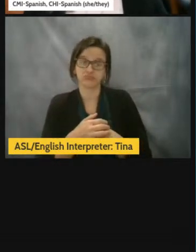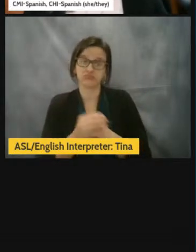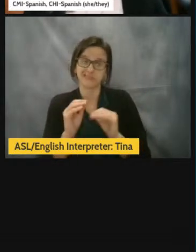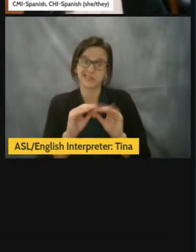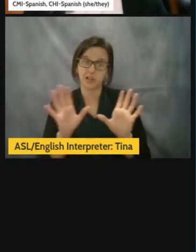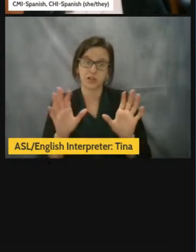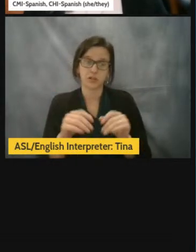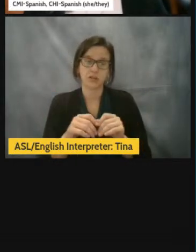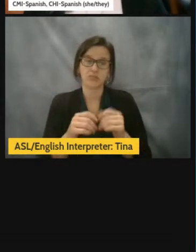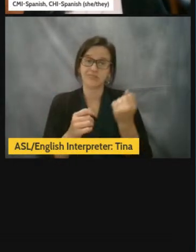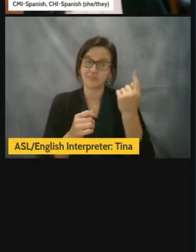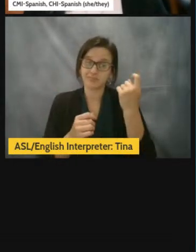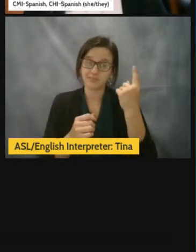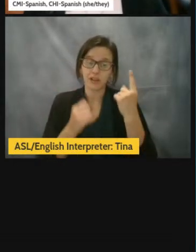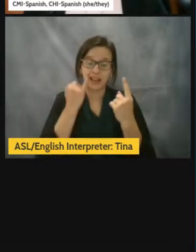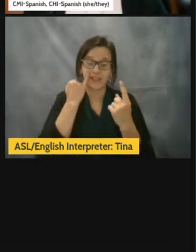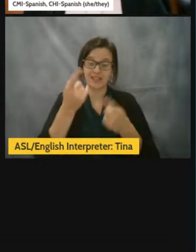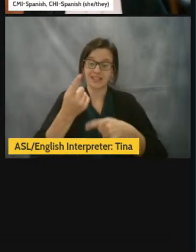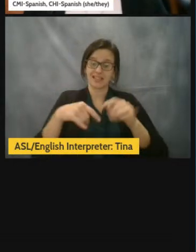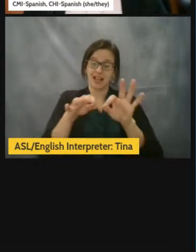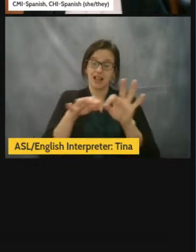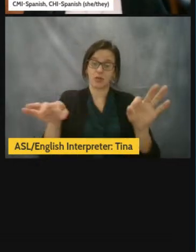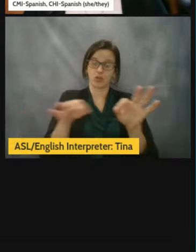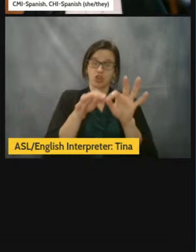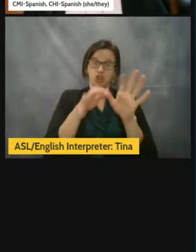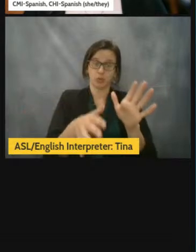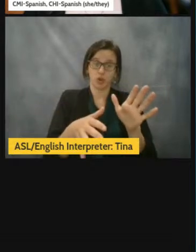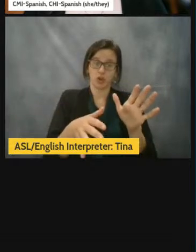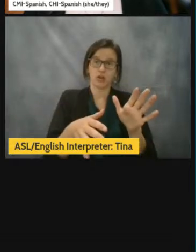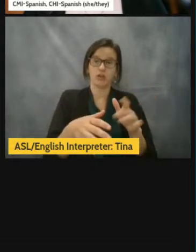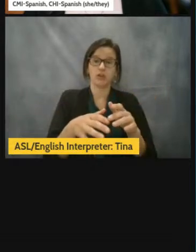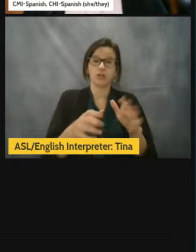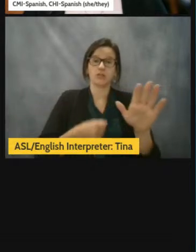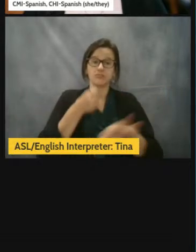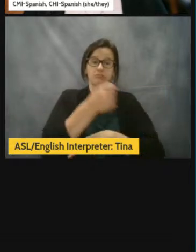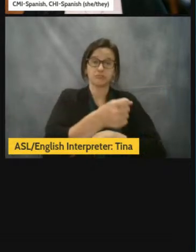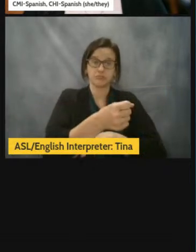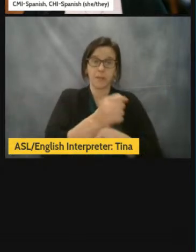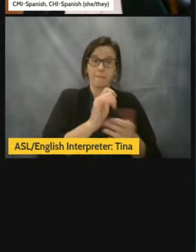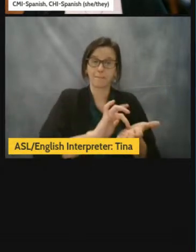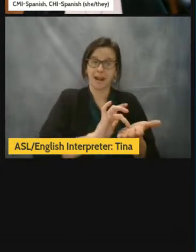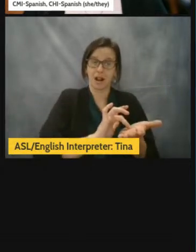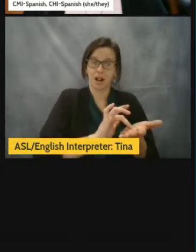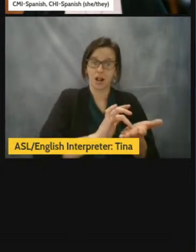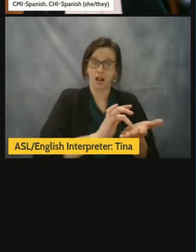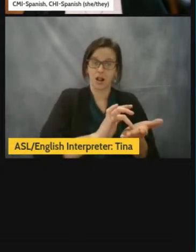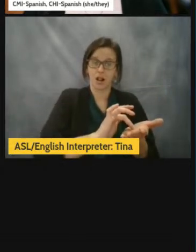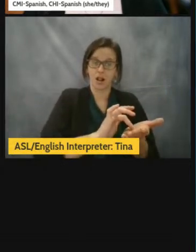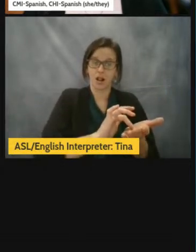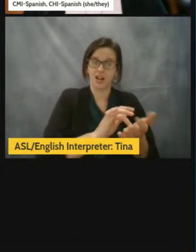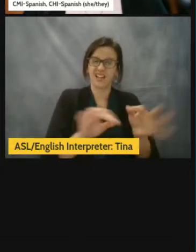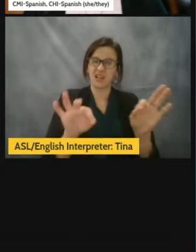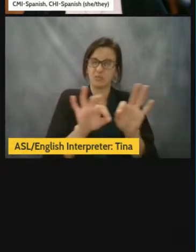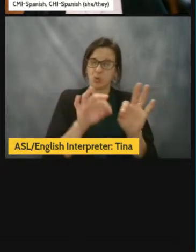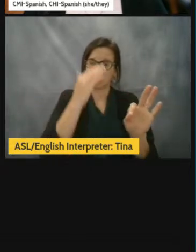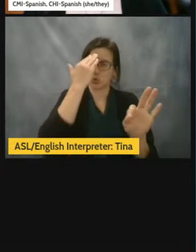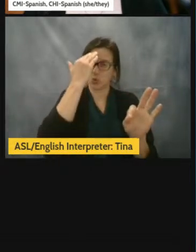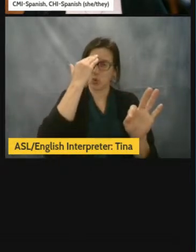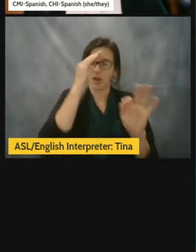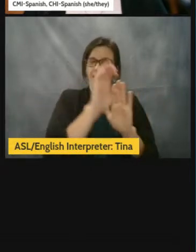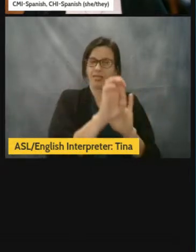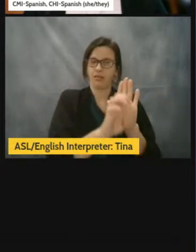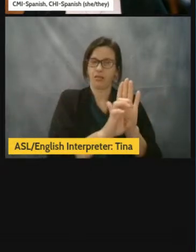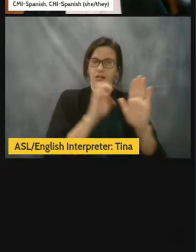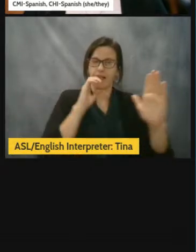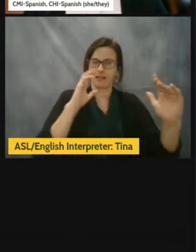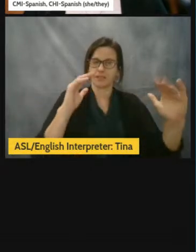you're a sign language interpreter and you're interpreting in, let's say, medical settings, we also should be aware of what the ethical expectations are